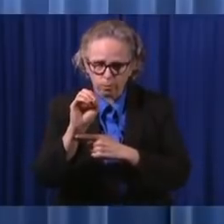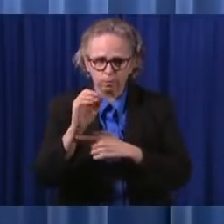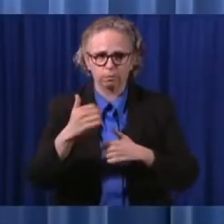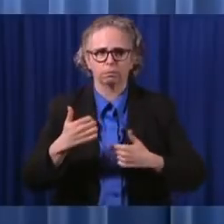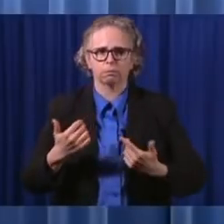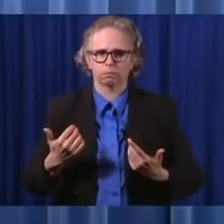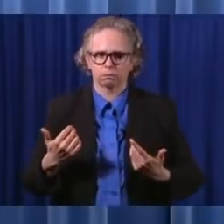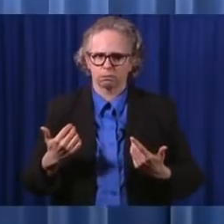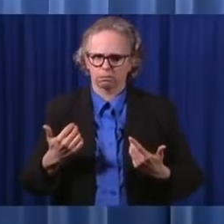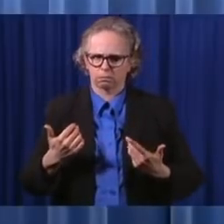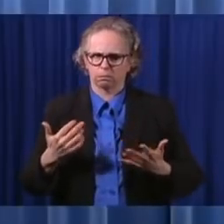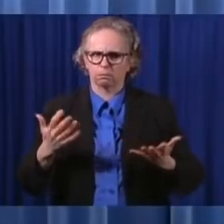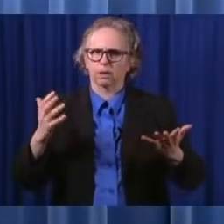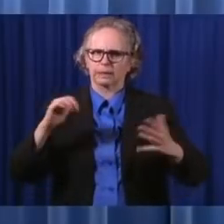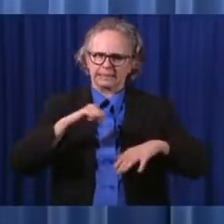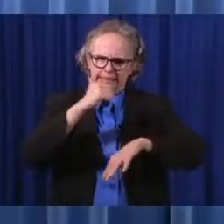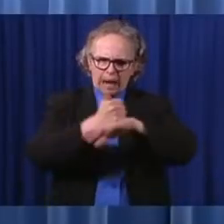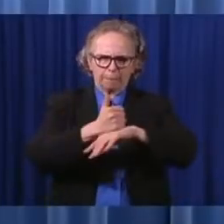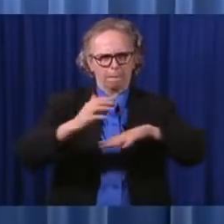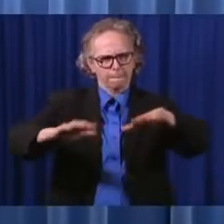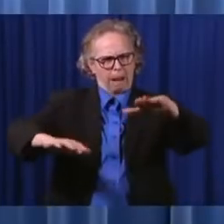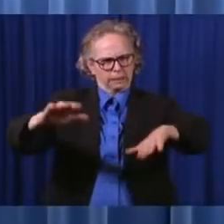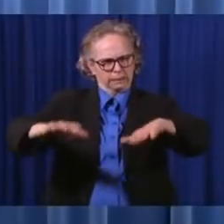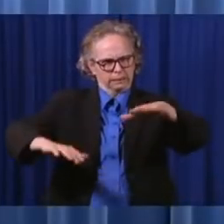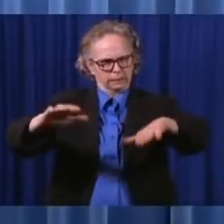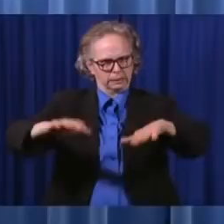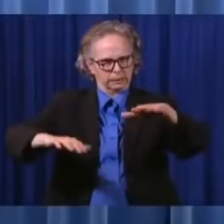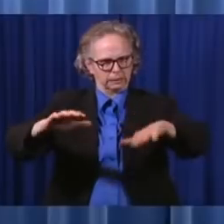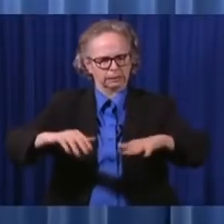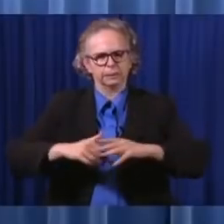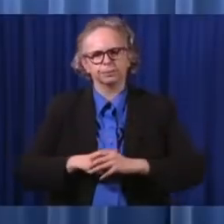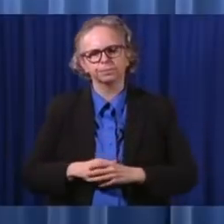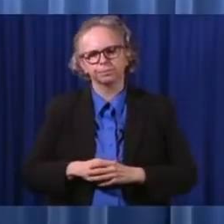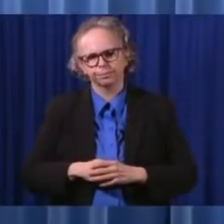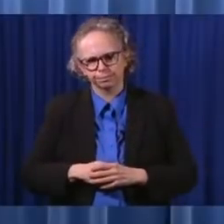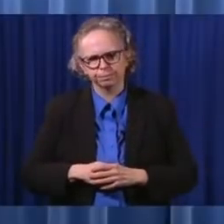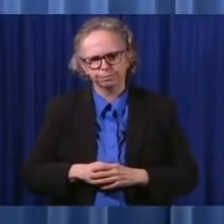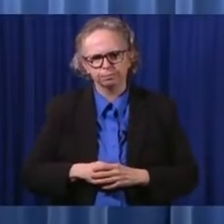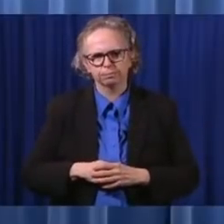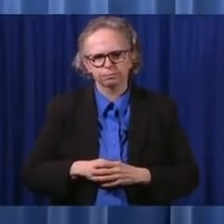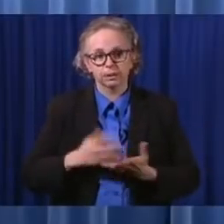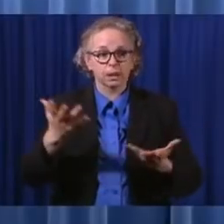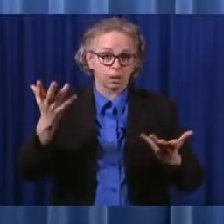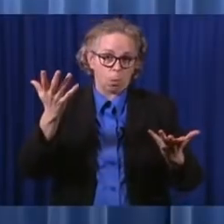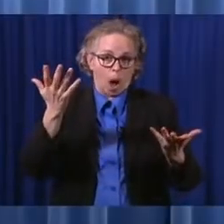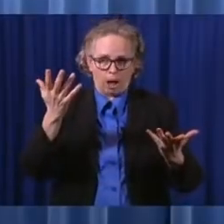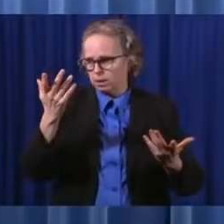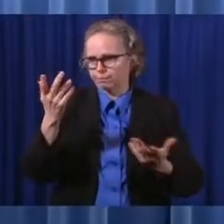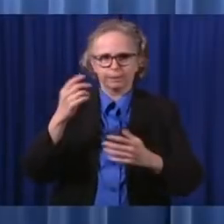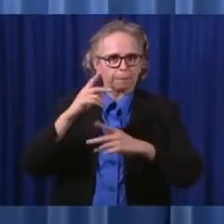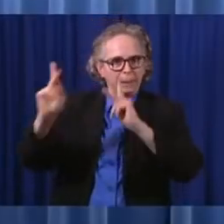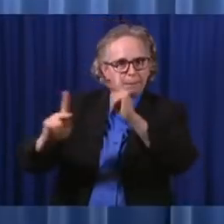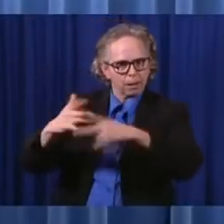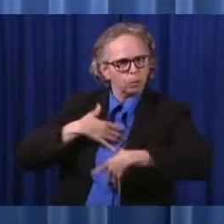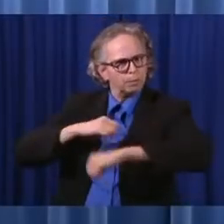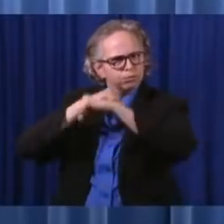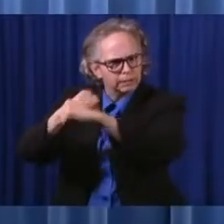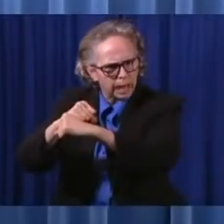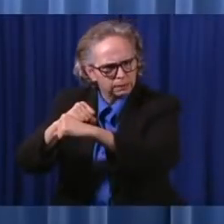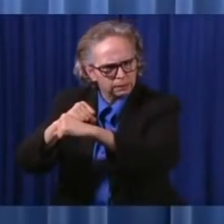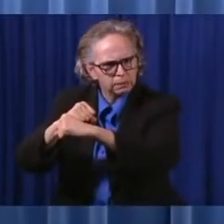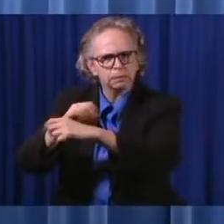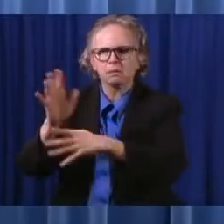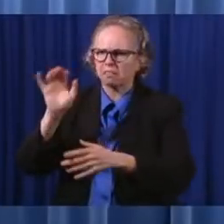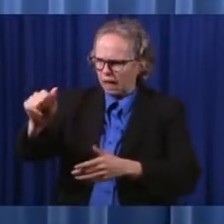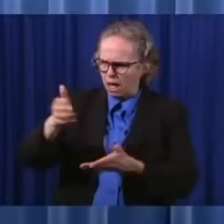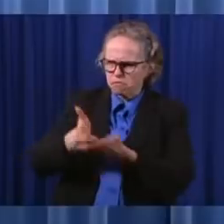that is needed, that protects people who want to exercise their First Amendment rights, which we encourage them to